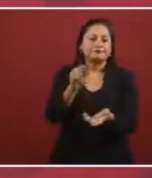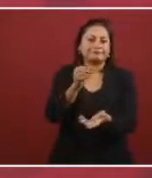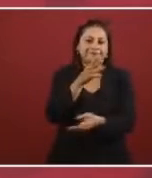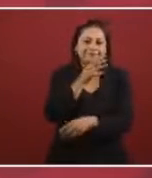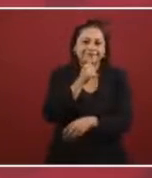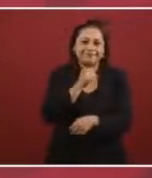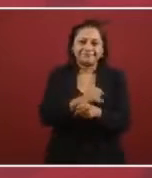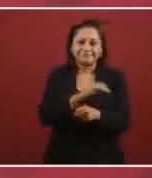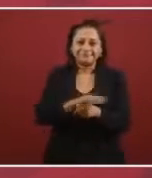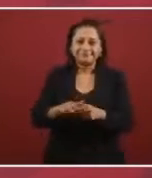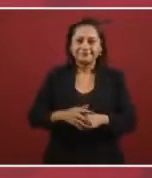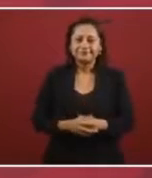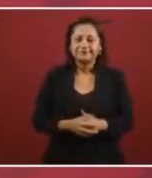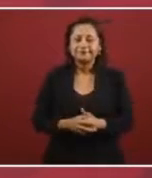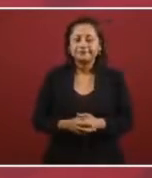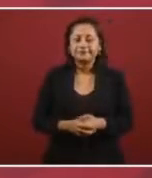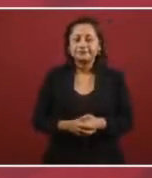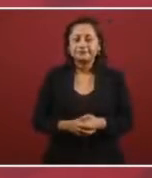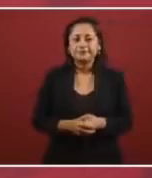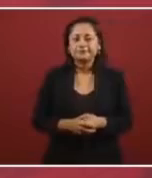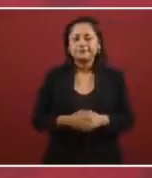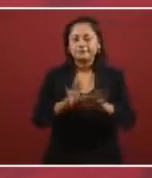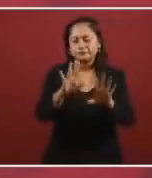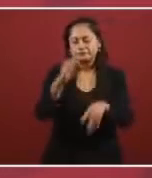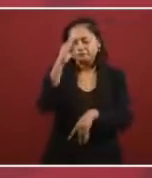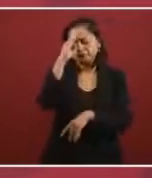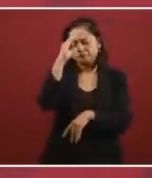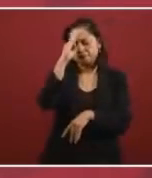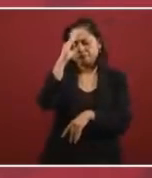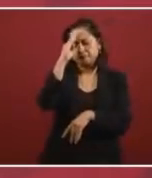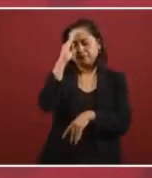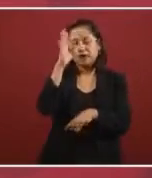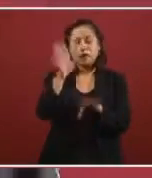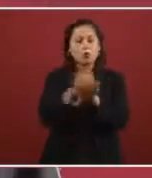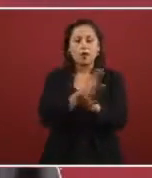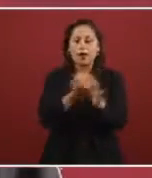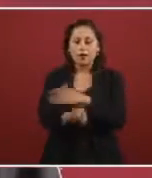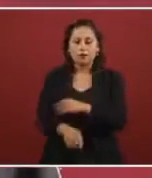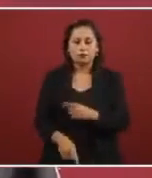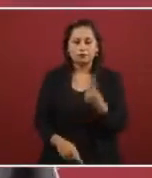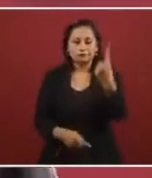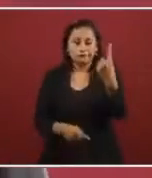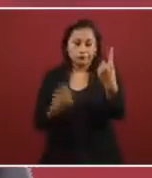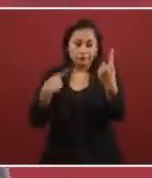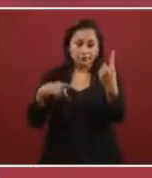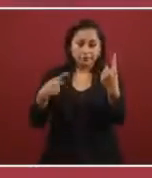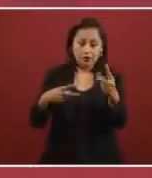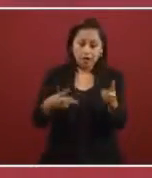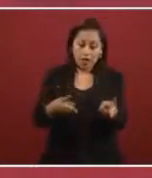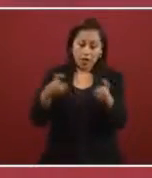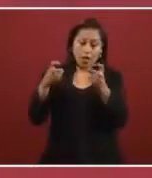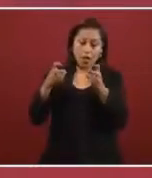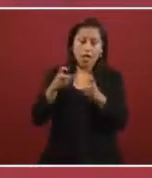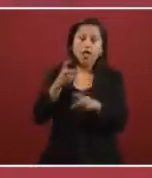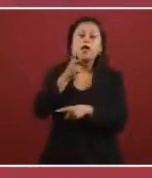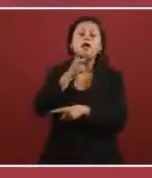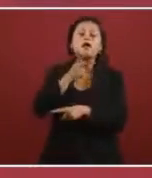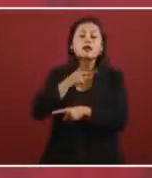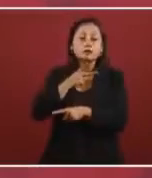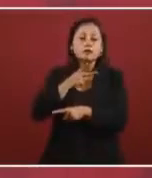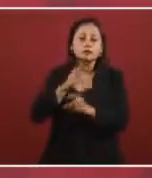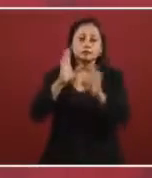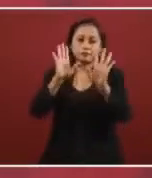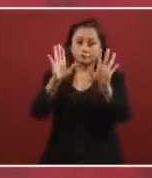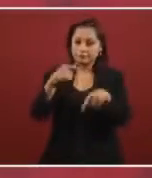Imagínense Imagine un a guachicolero person stealing de los gas que recogen, that que aprovecho